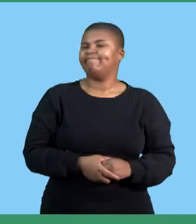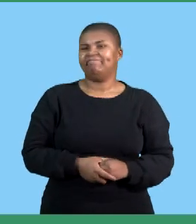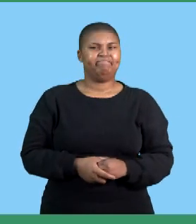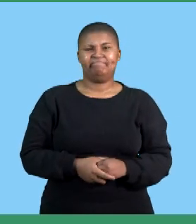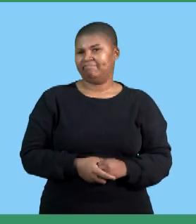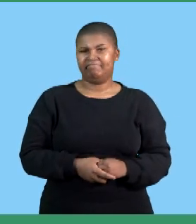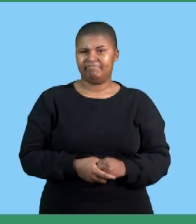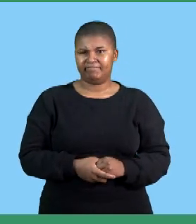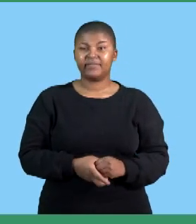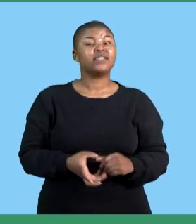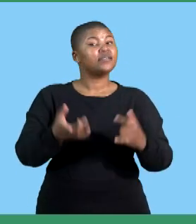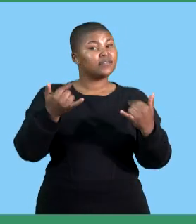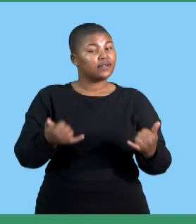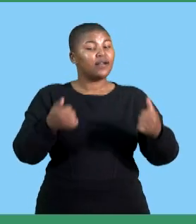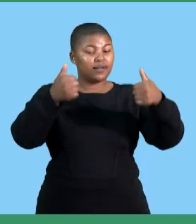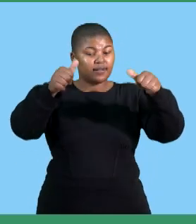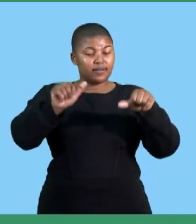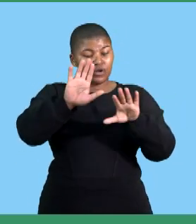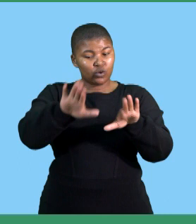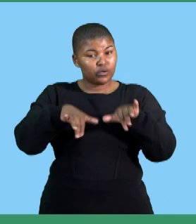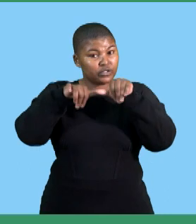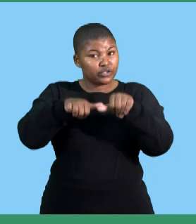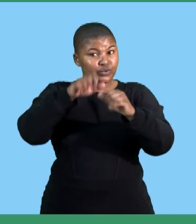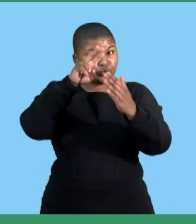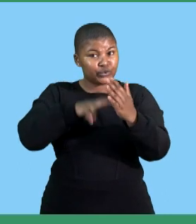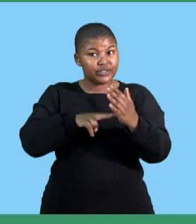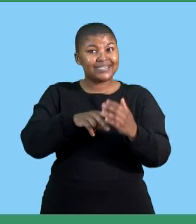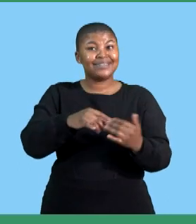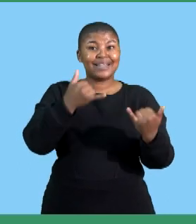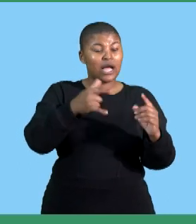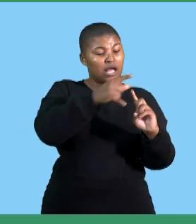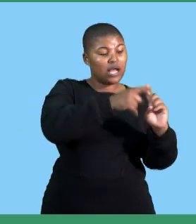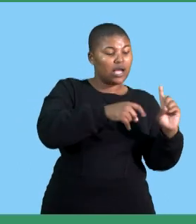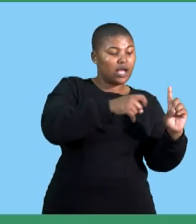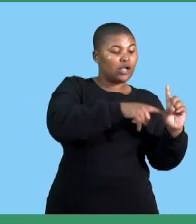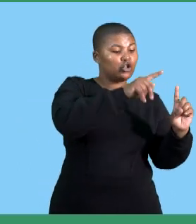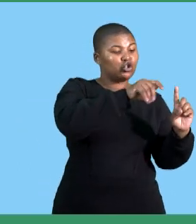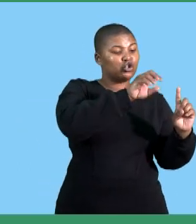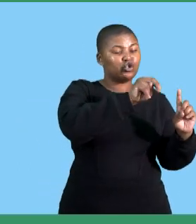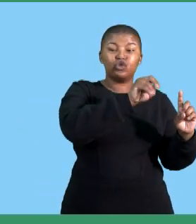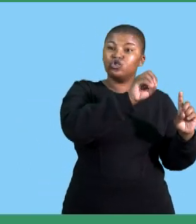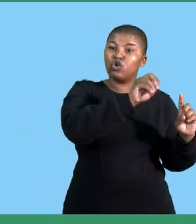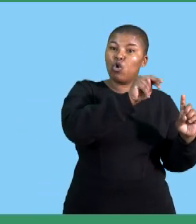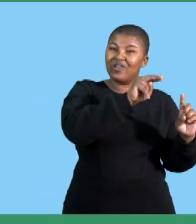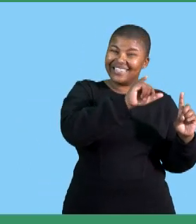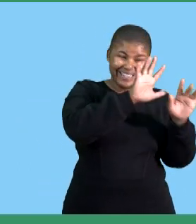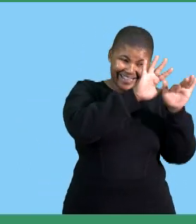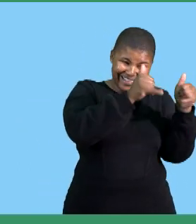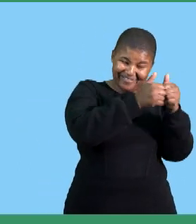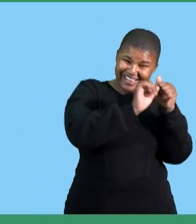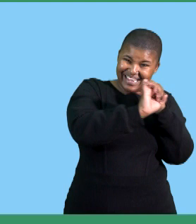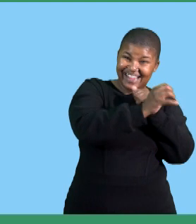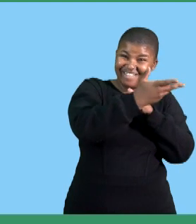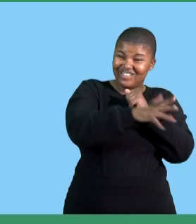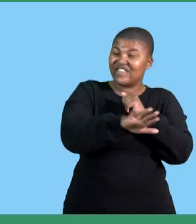for. When you read the second one, it says they requested a panel of